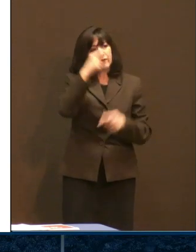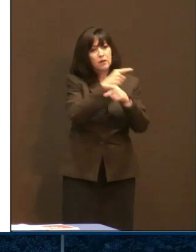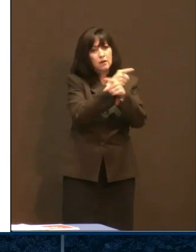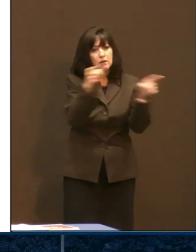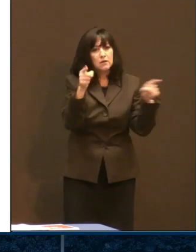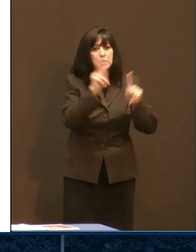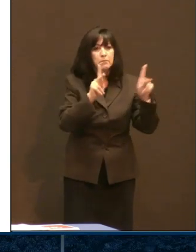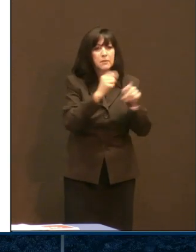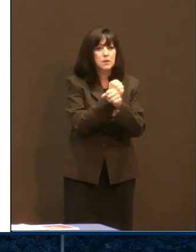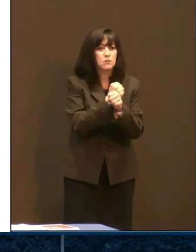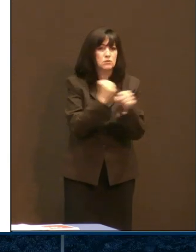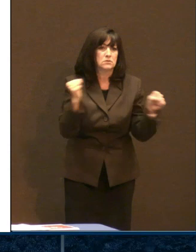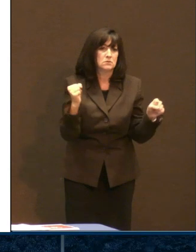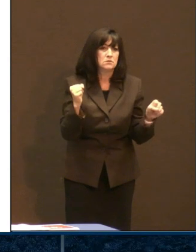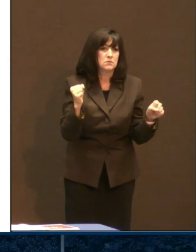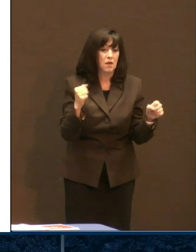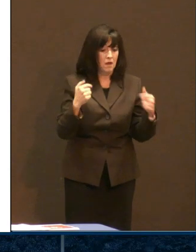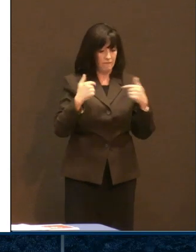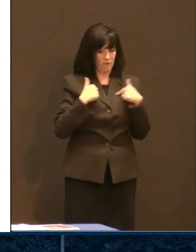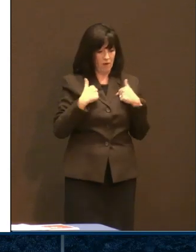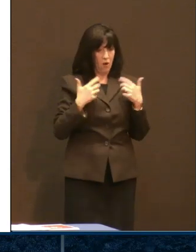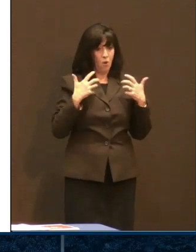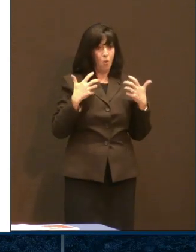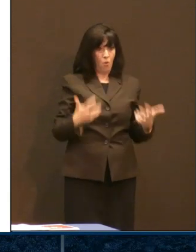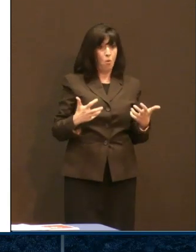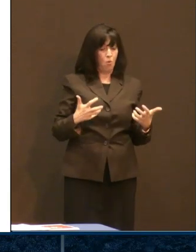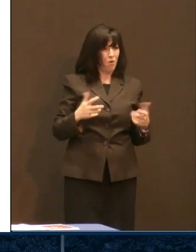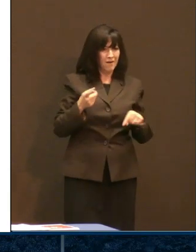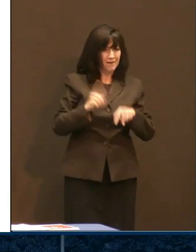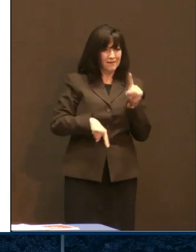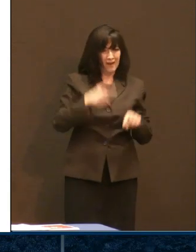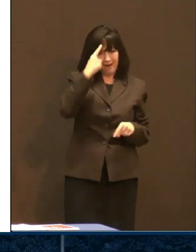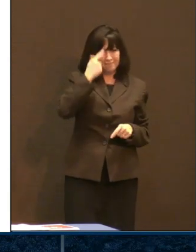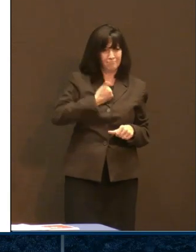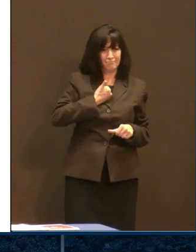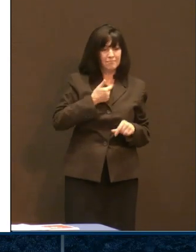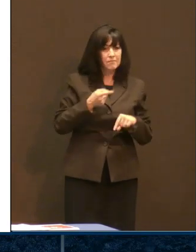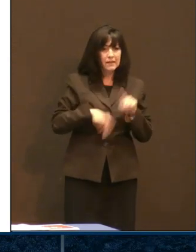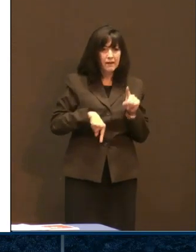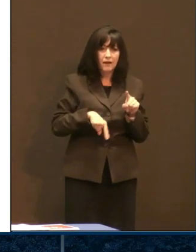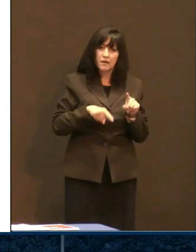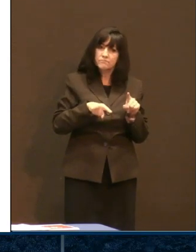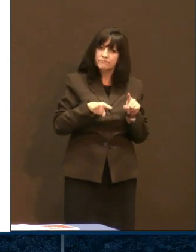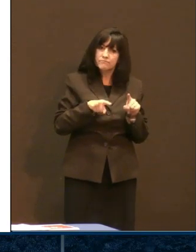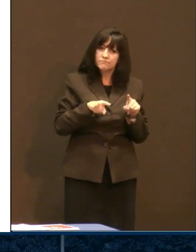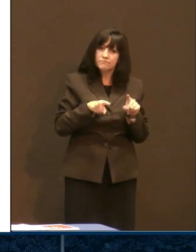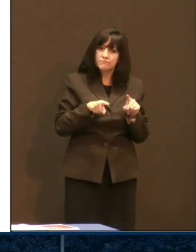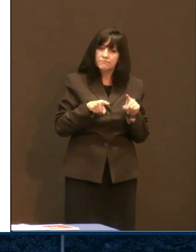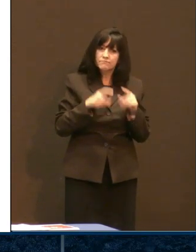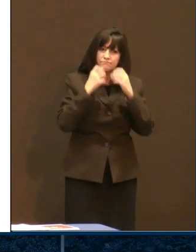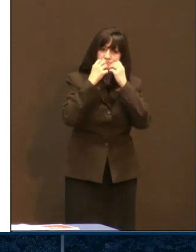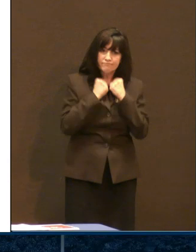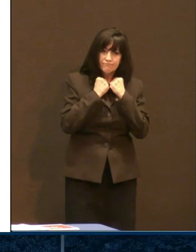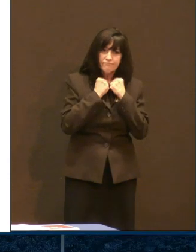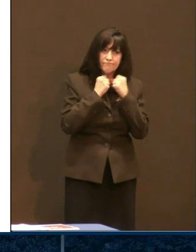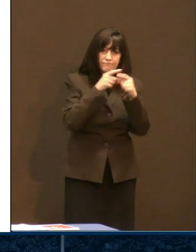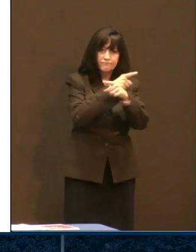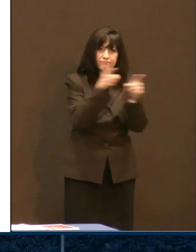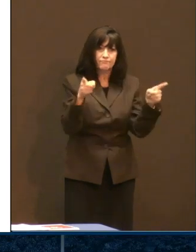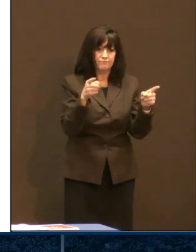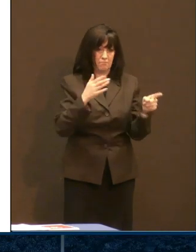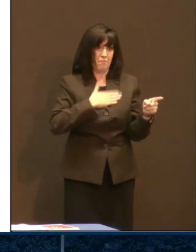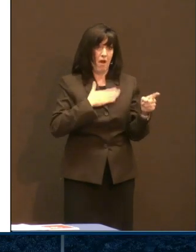just ourselves? And for me, my responsibility is to consider everybody in our